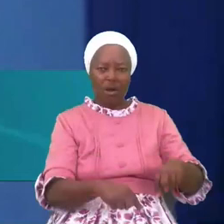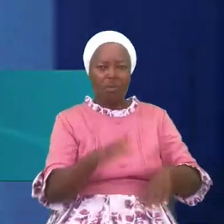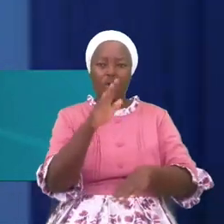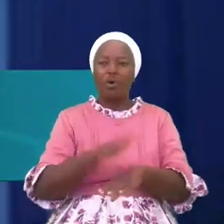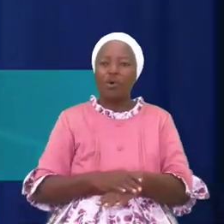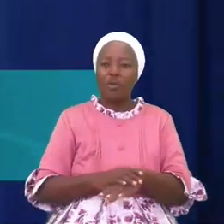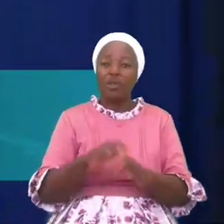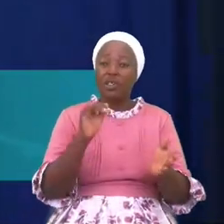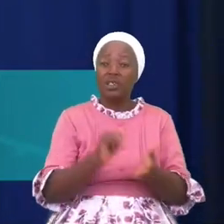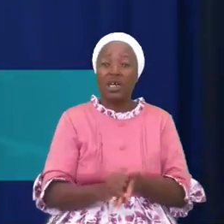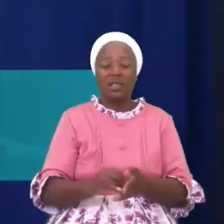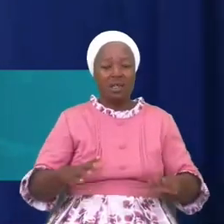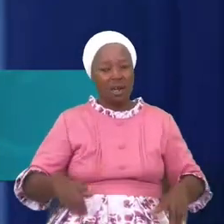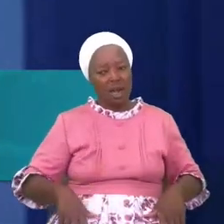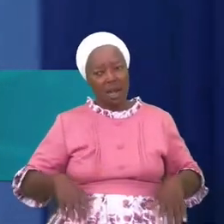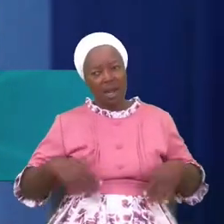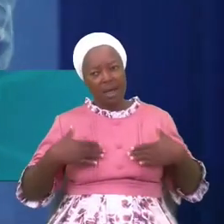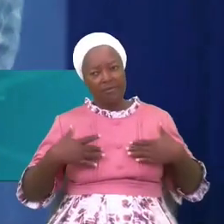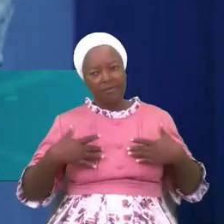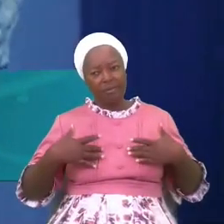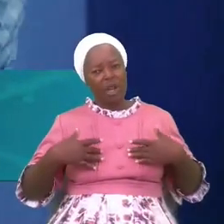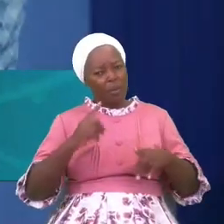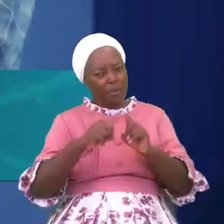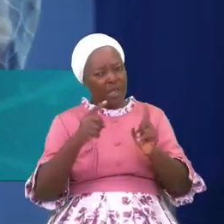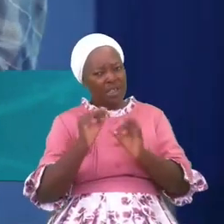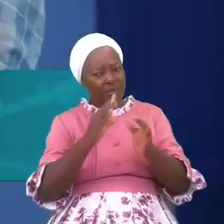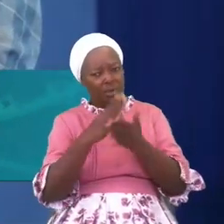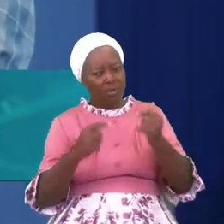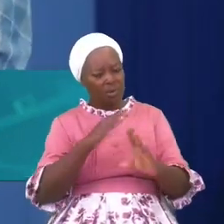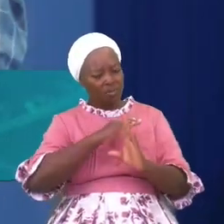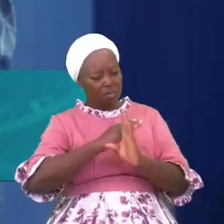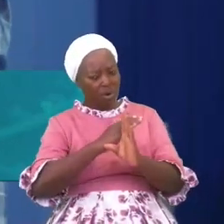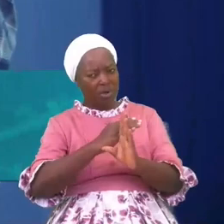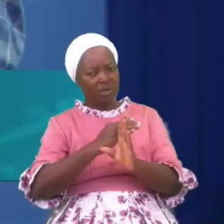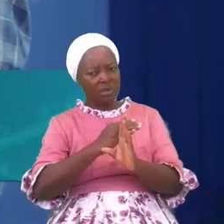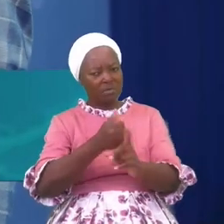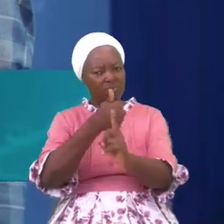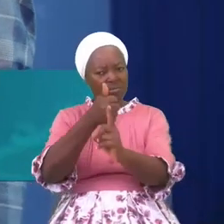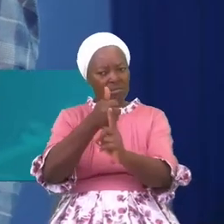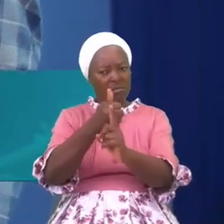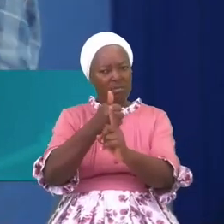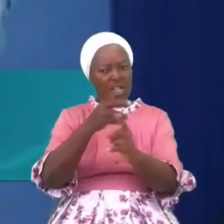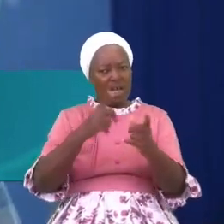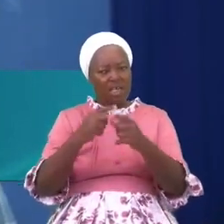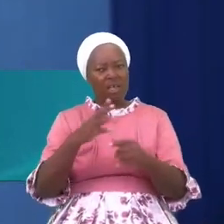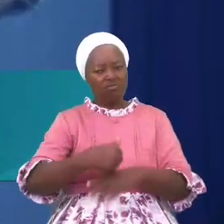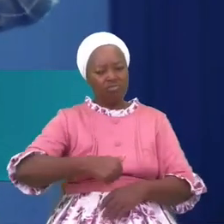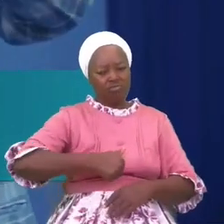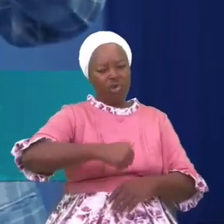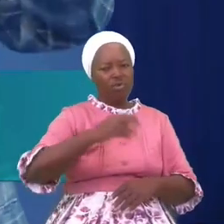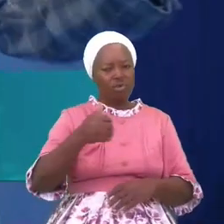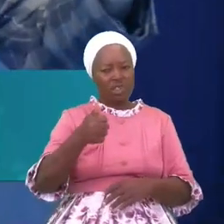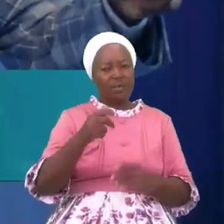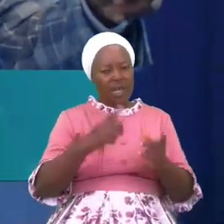blocks himself, if somebody receives the willingness of the Savior, that fellow is gone to the other